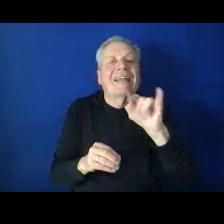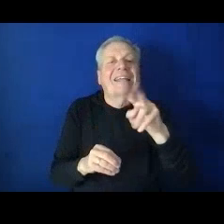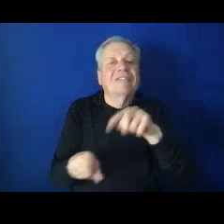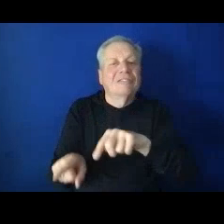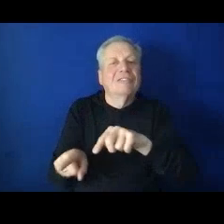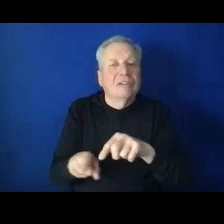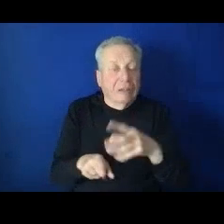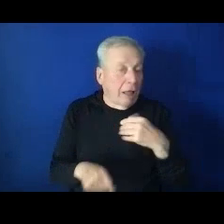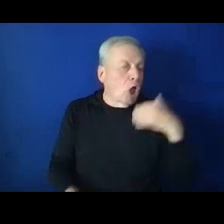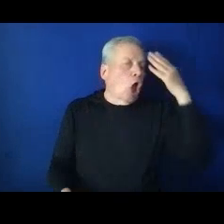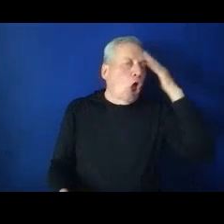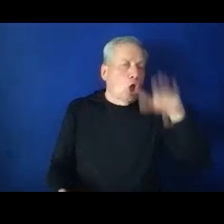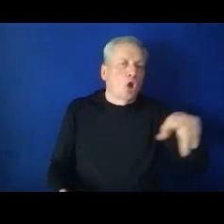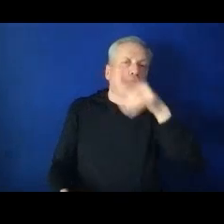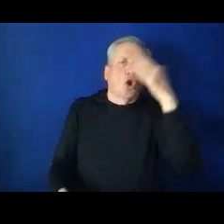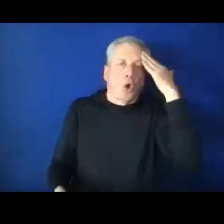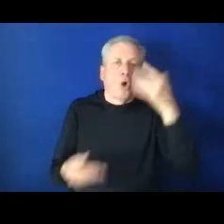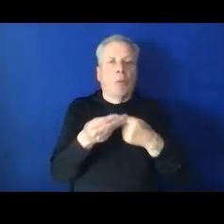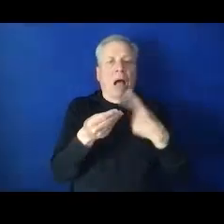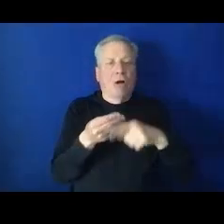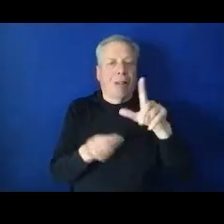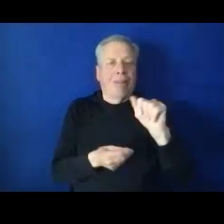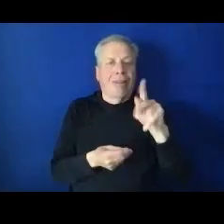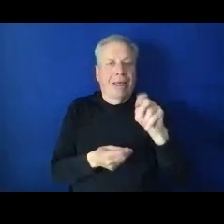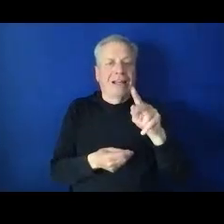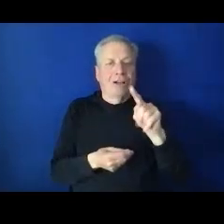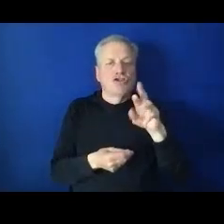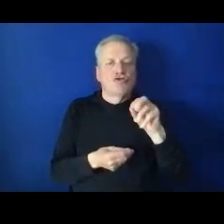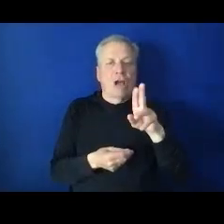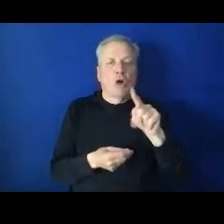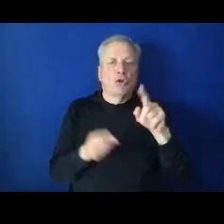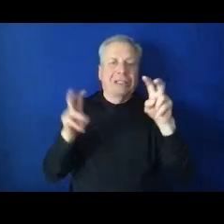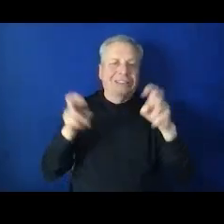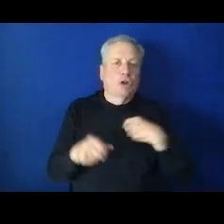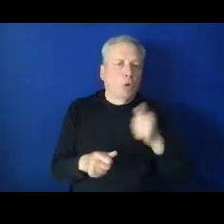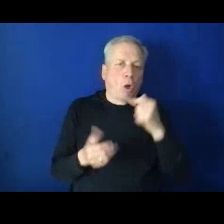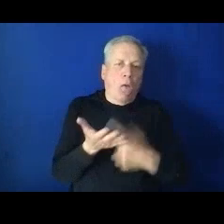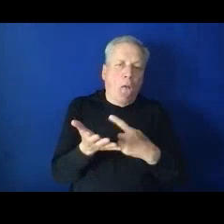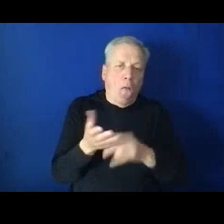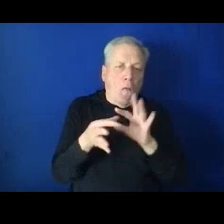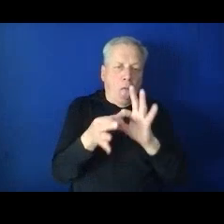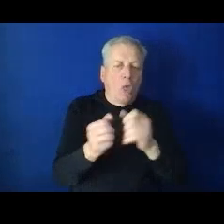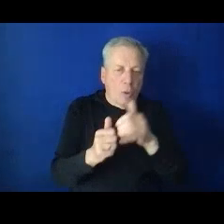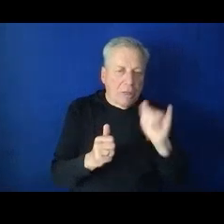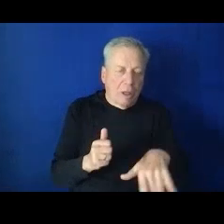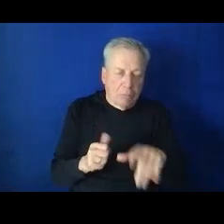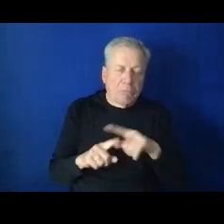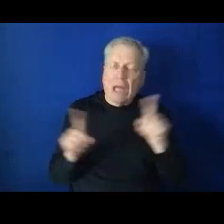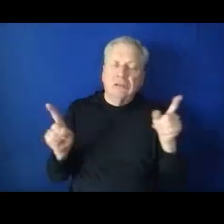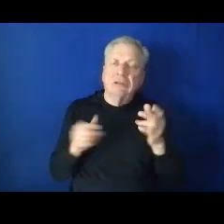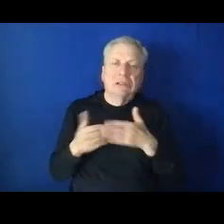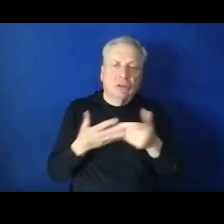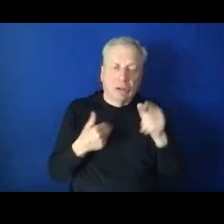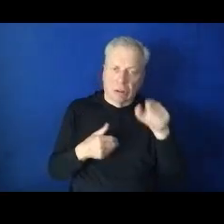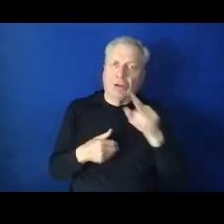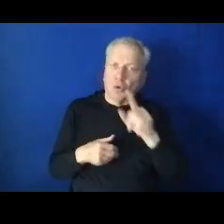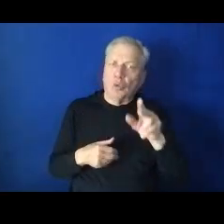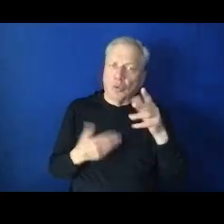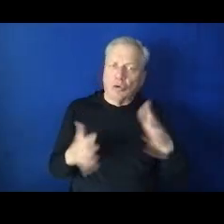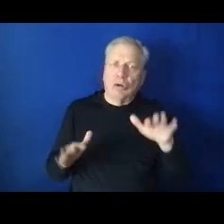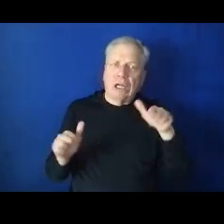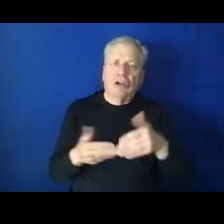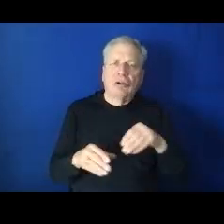know you all know about the lake trout issue. I won't spend a ton of time sort of going in the backstory of it, but they were introduced